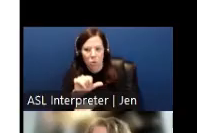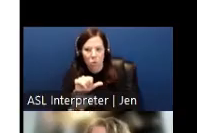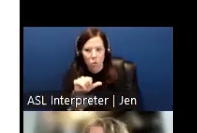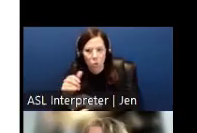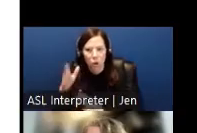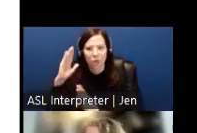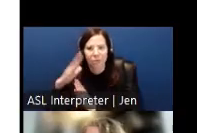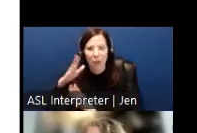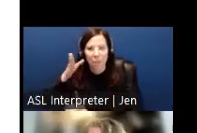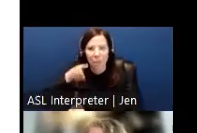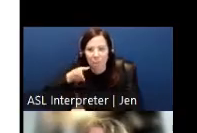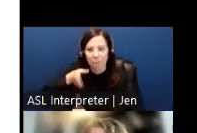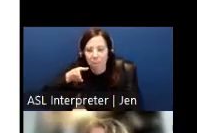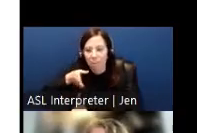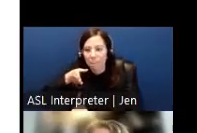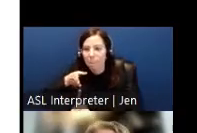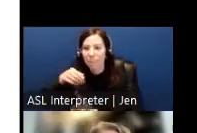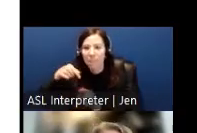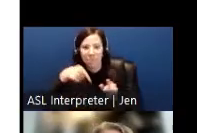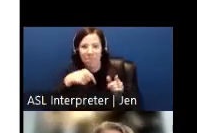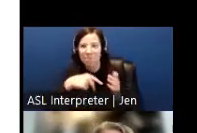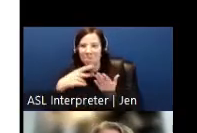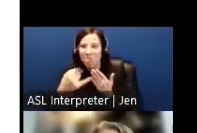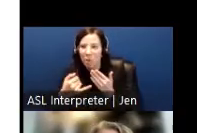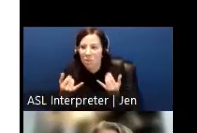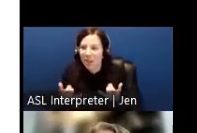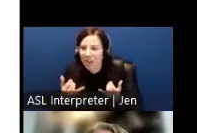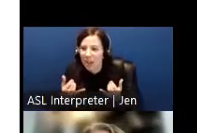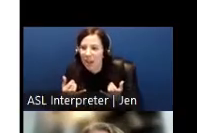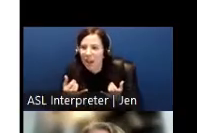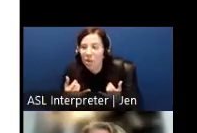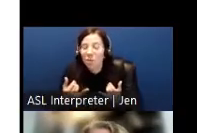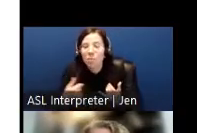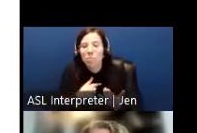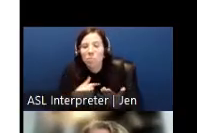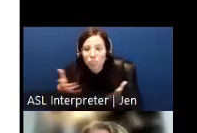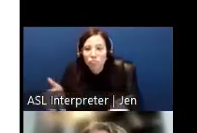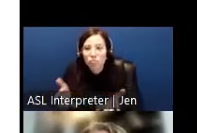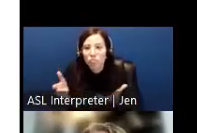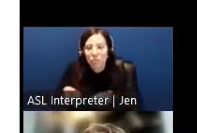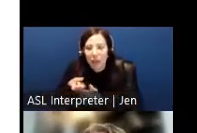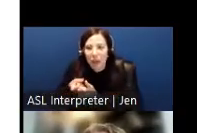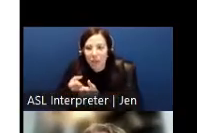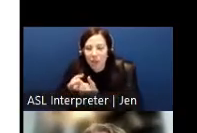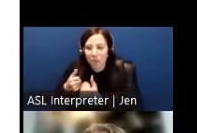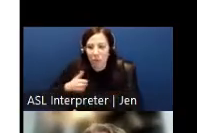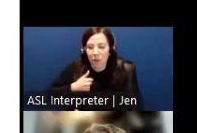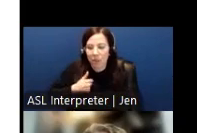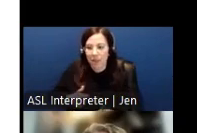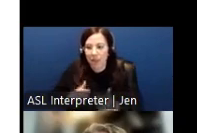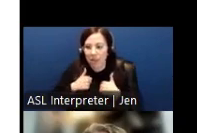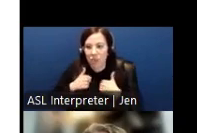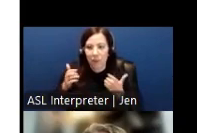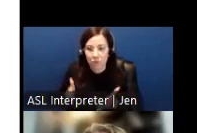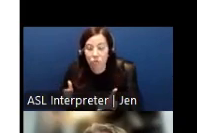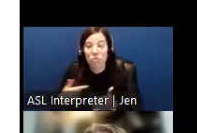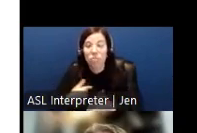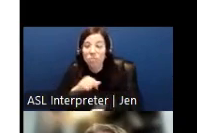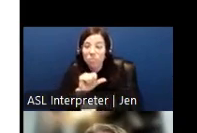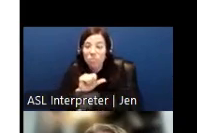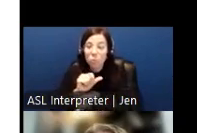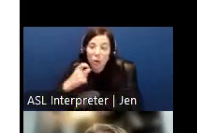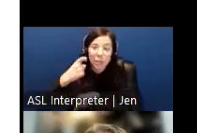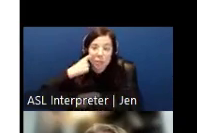NCVLI is this project, Advocating for Military Connected Survivors. And I've been working over the last few